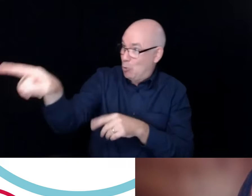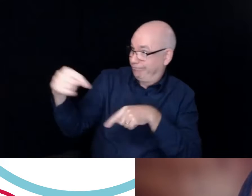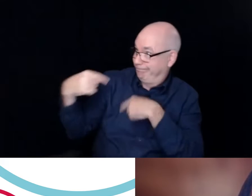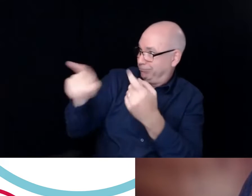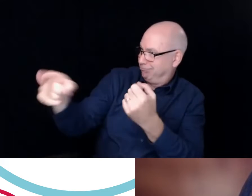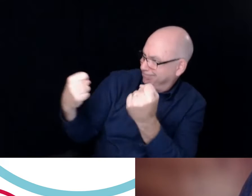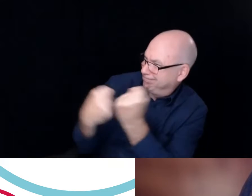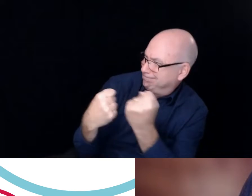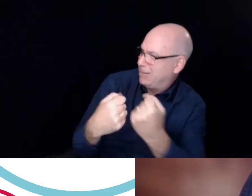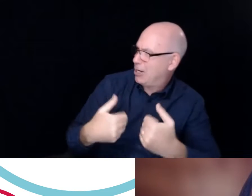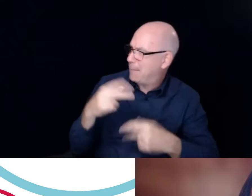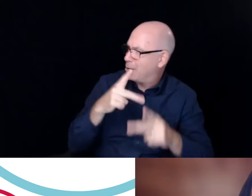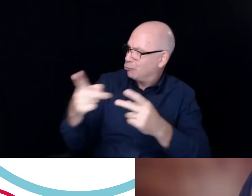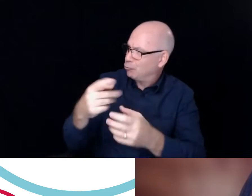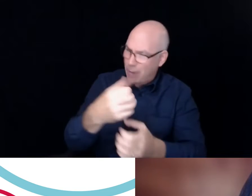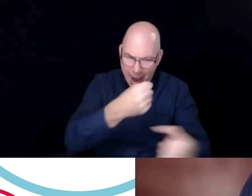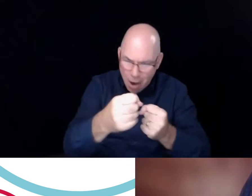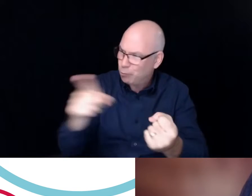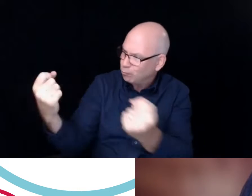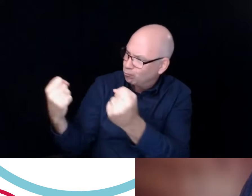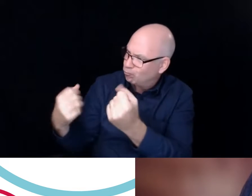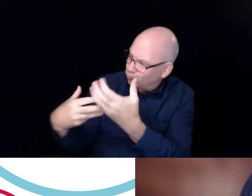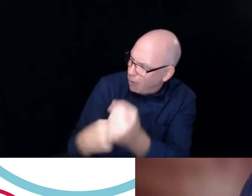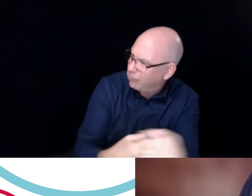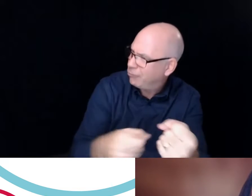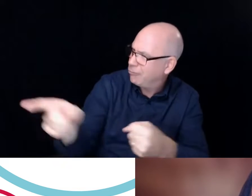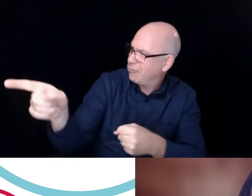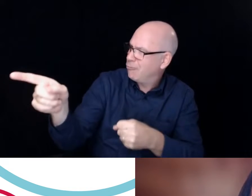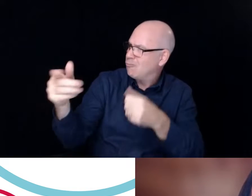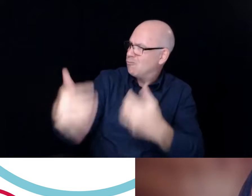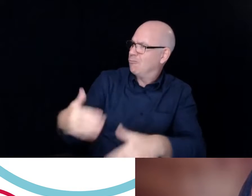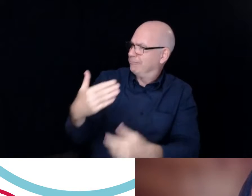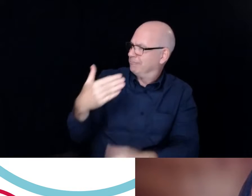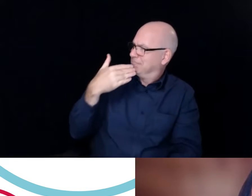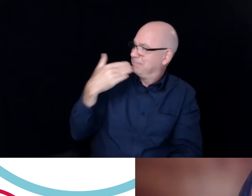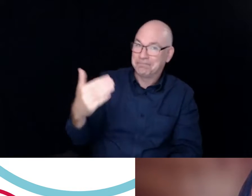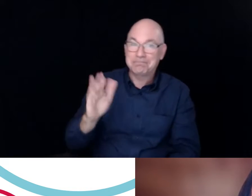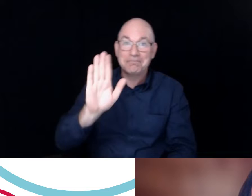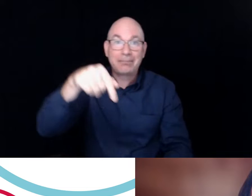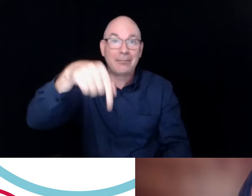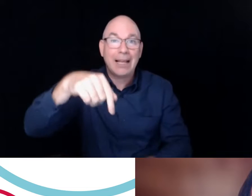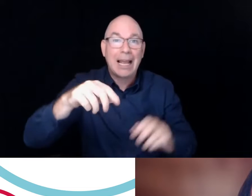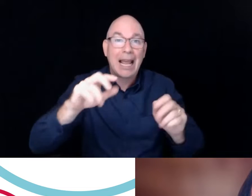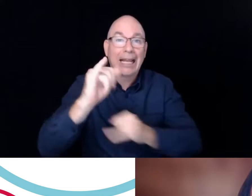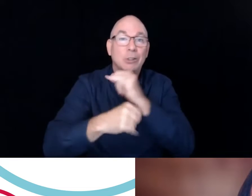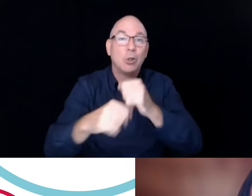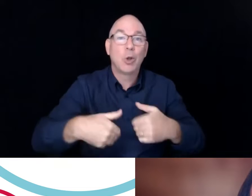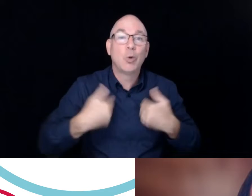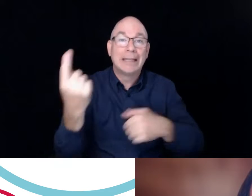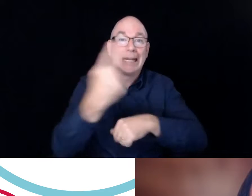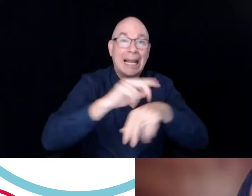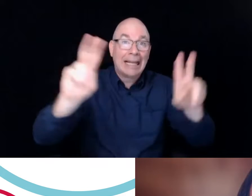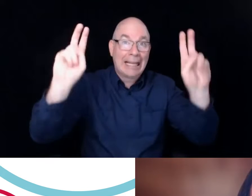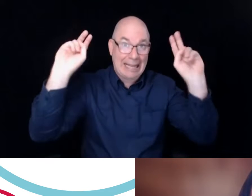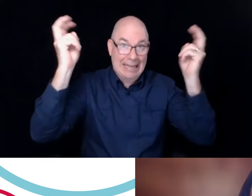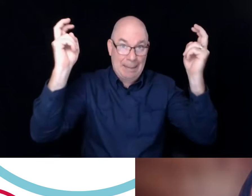and hiring young people and trusting young people in the work that you do. The theme for International Youth Day this